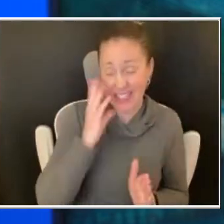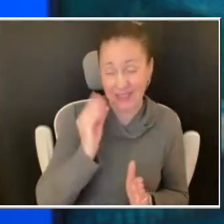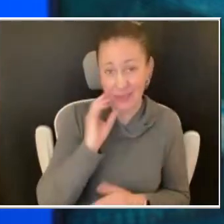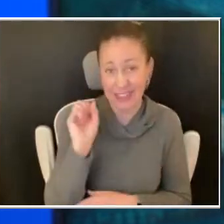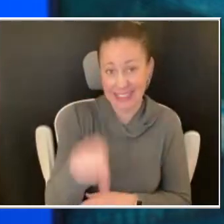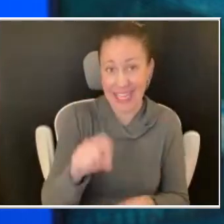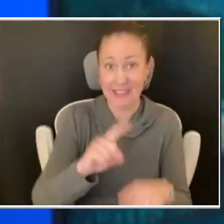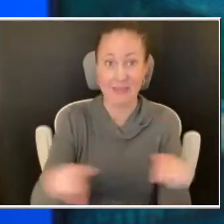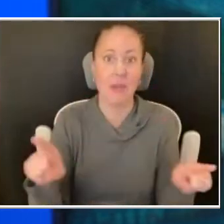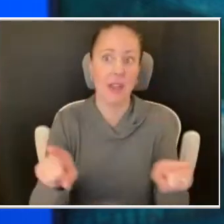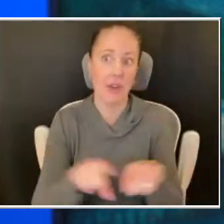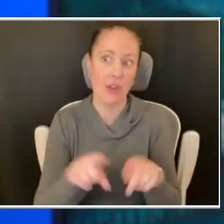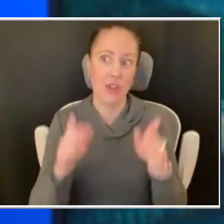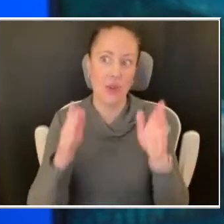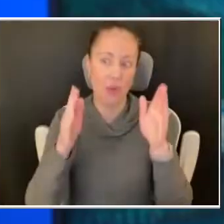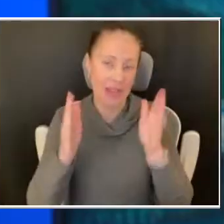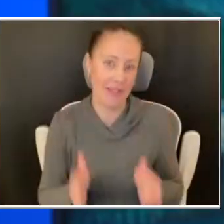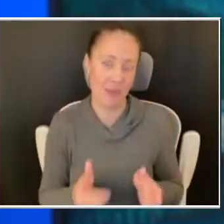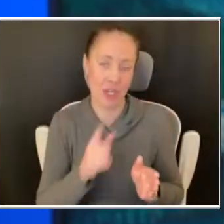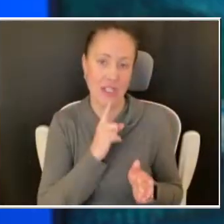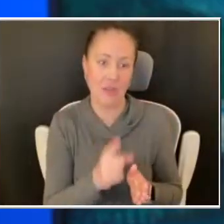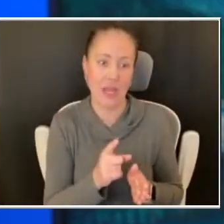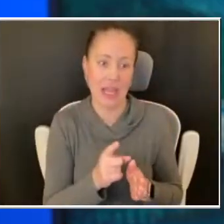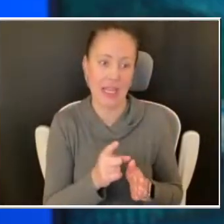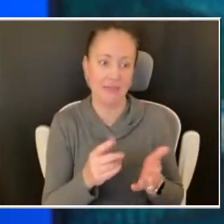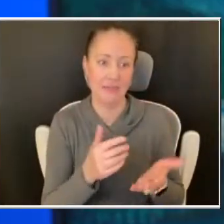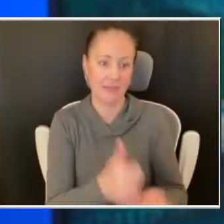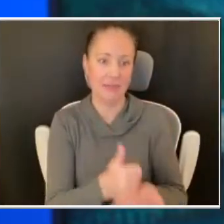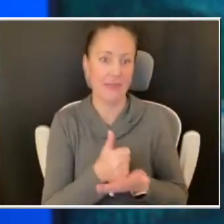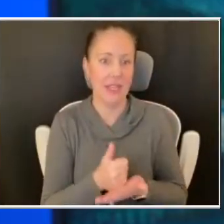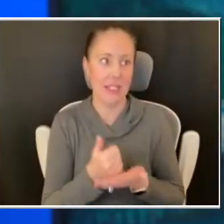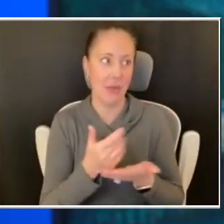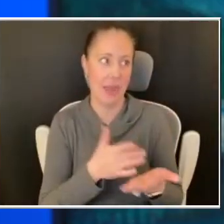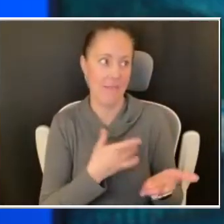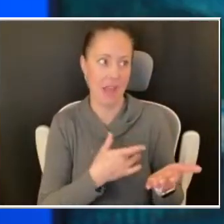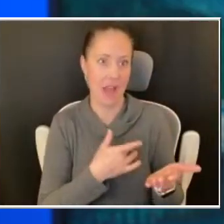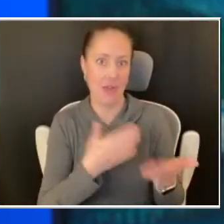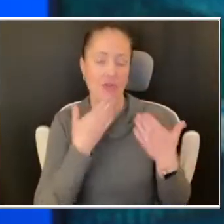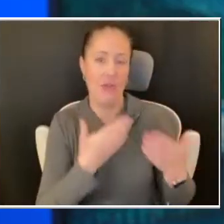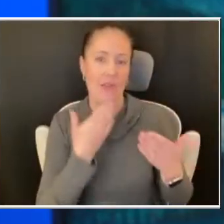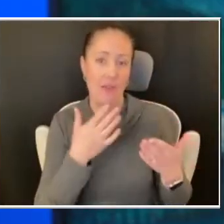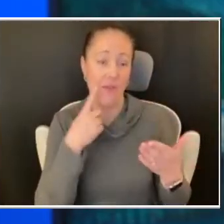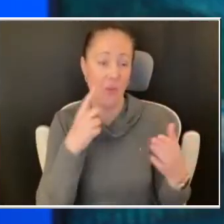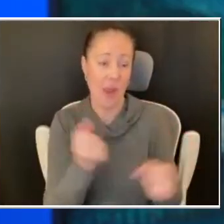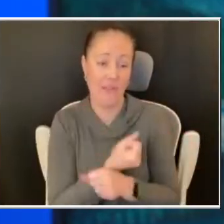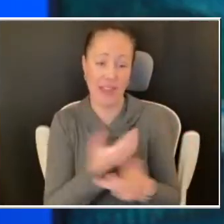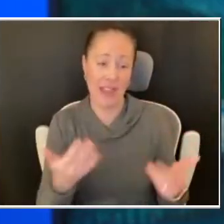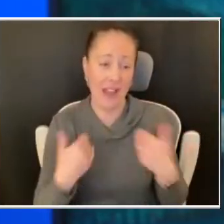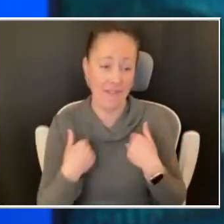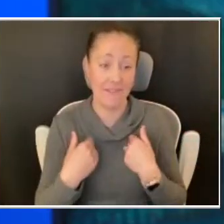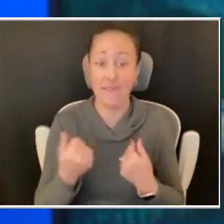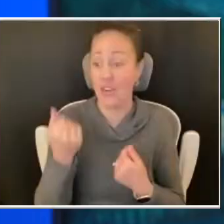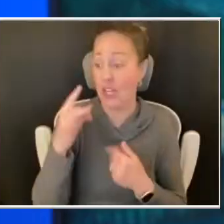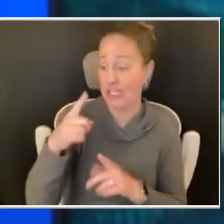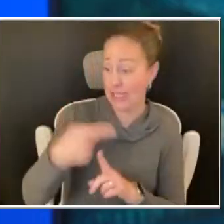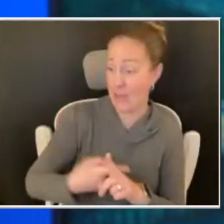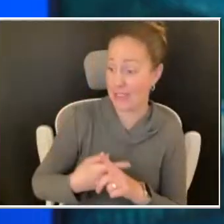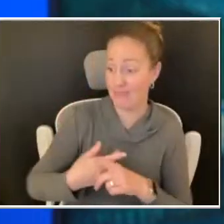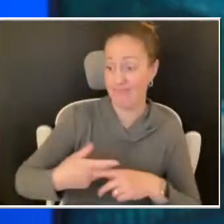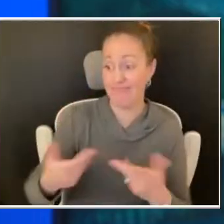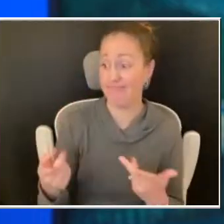just, you know, it taught me to be grateful for everything that I have. I mean, for 18 months, I wasn't getting to do what I love to